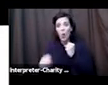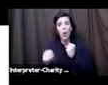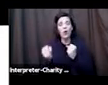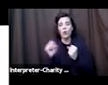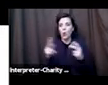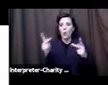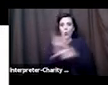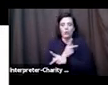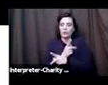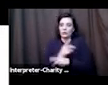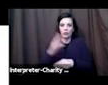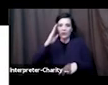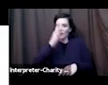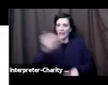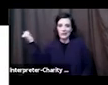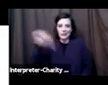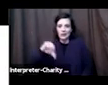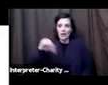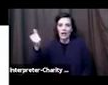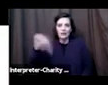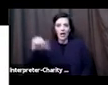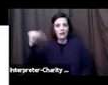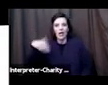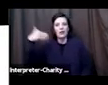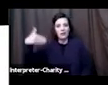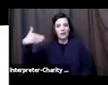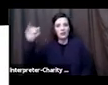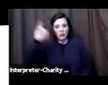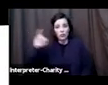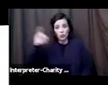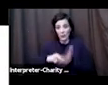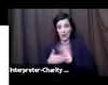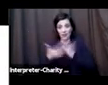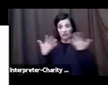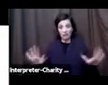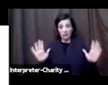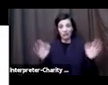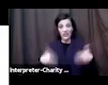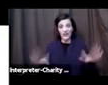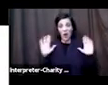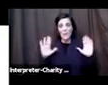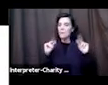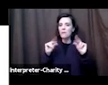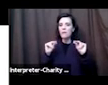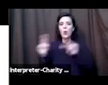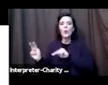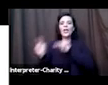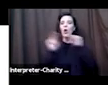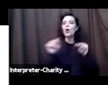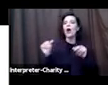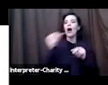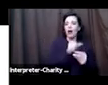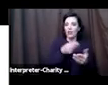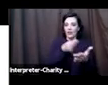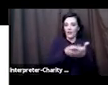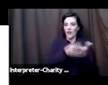a flat out rejection or denial from insurance. It doesn't mean it's over, that we can always look at other types of funding sources.